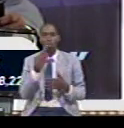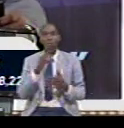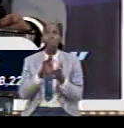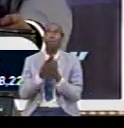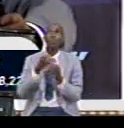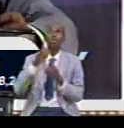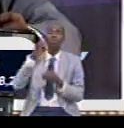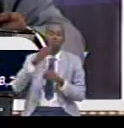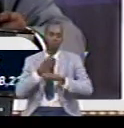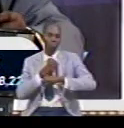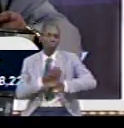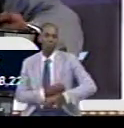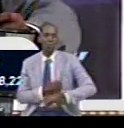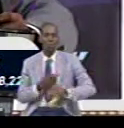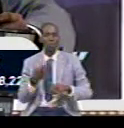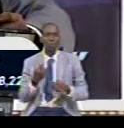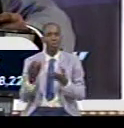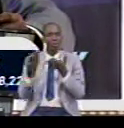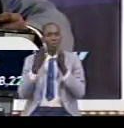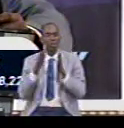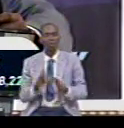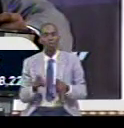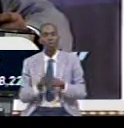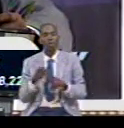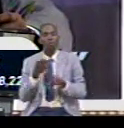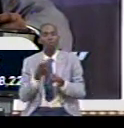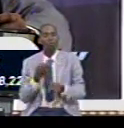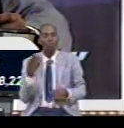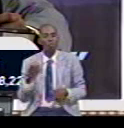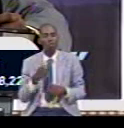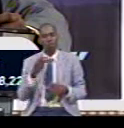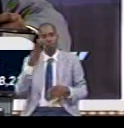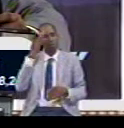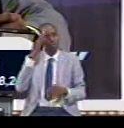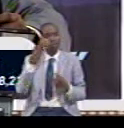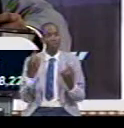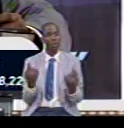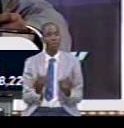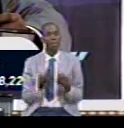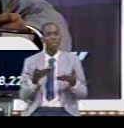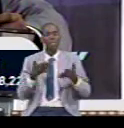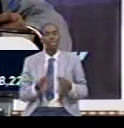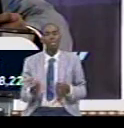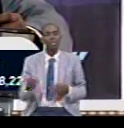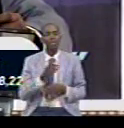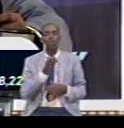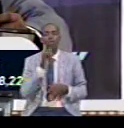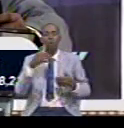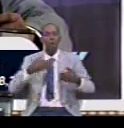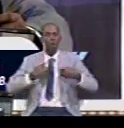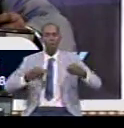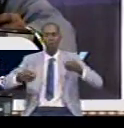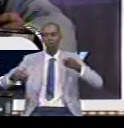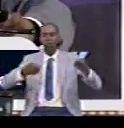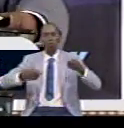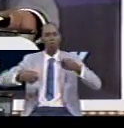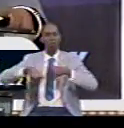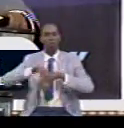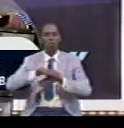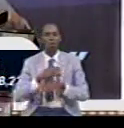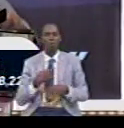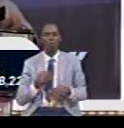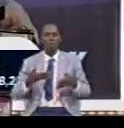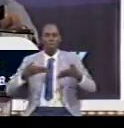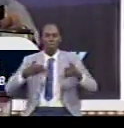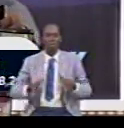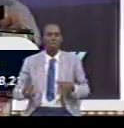thy servant also from presumptuous sins. Let them not have dominion over me. Let them not